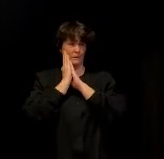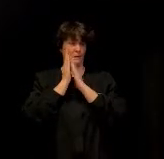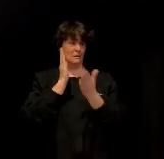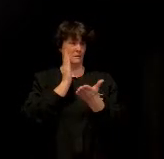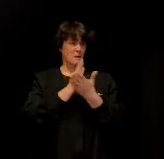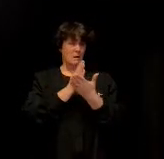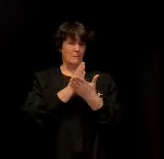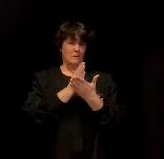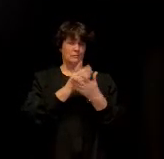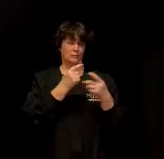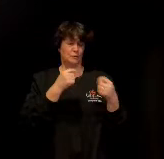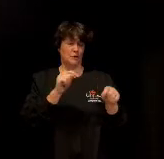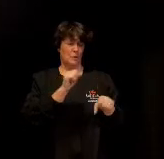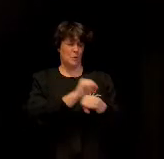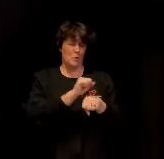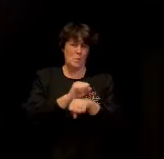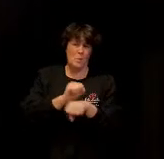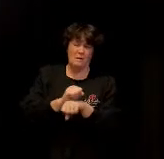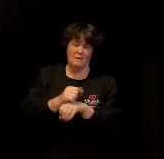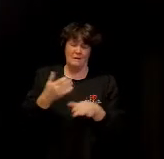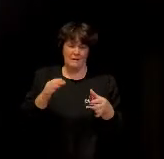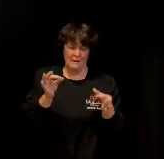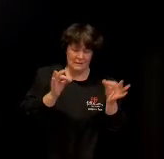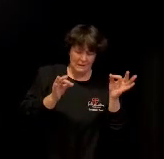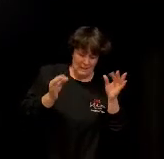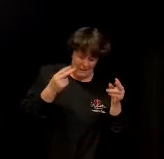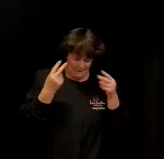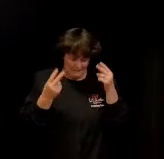out and just go to bed.